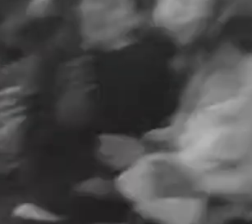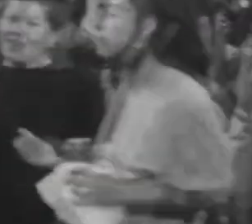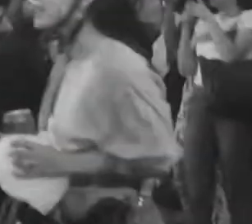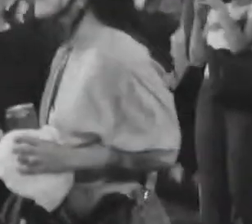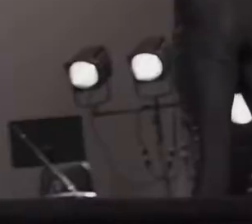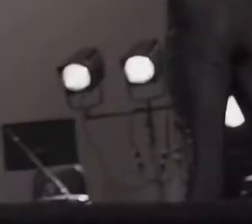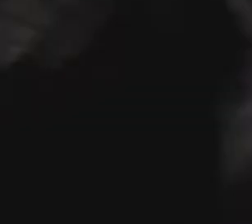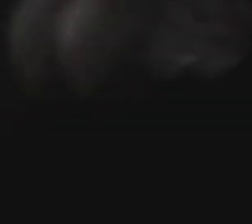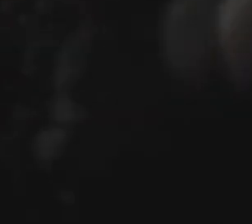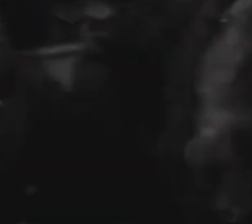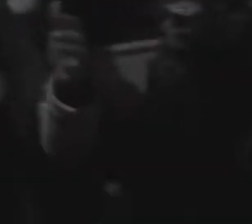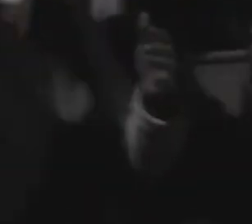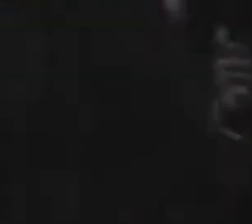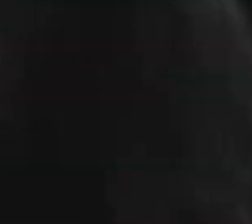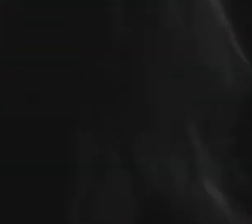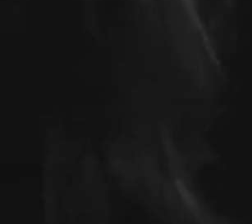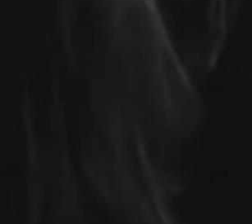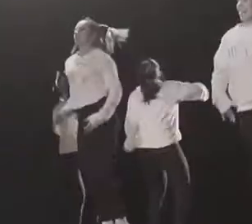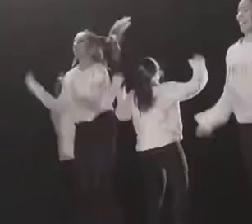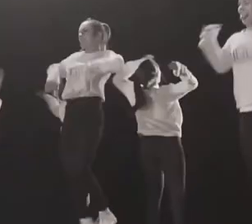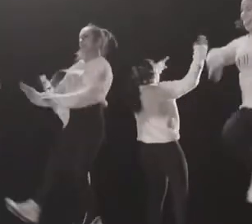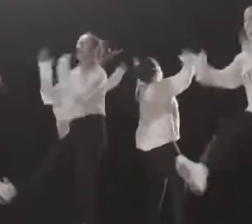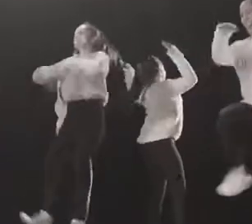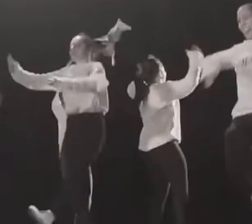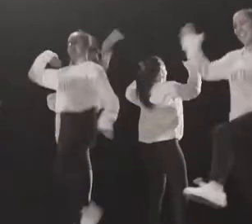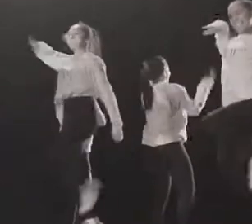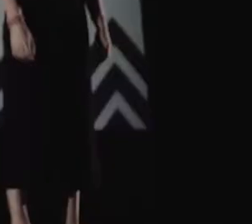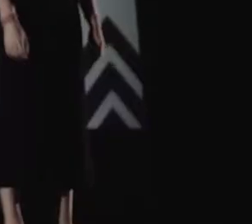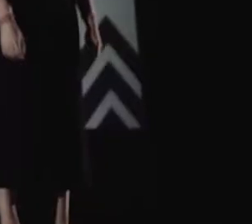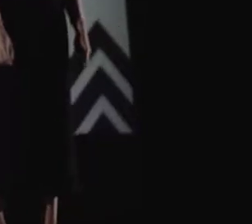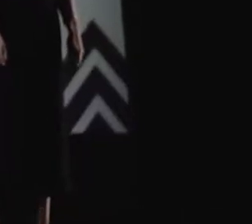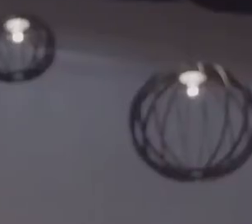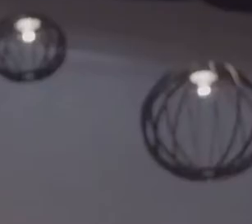need half my tangerine?